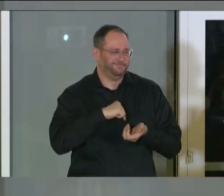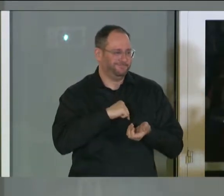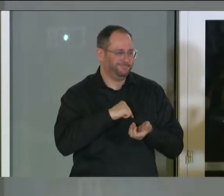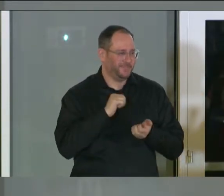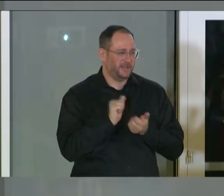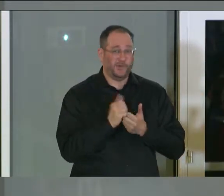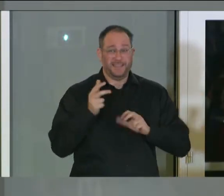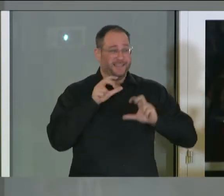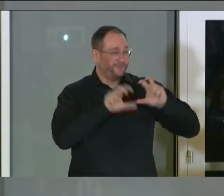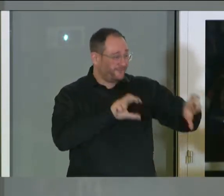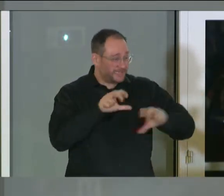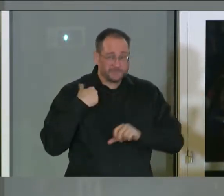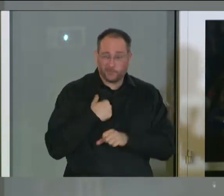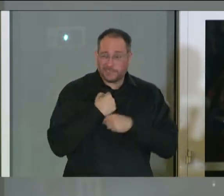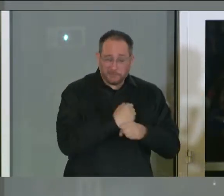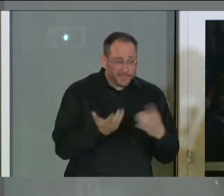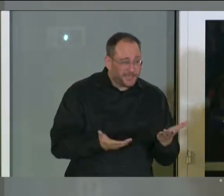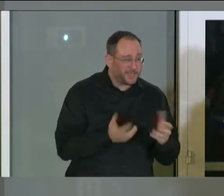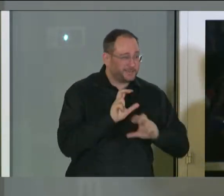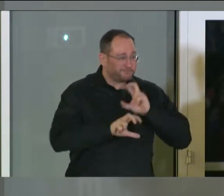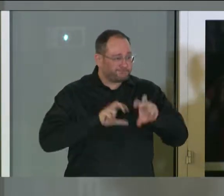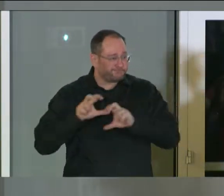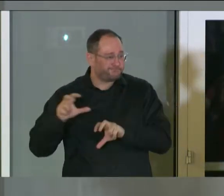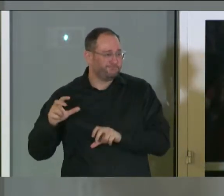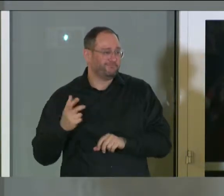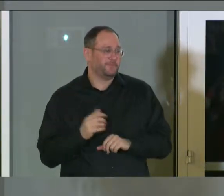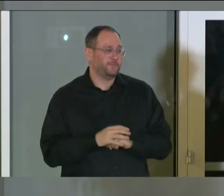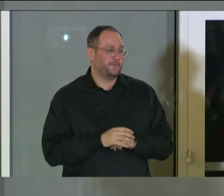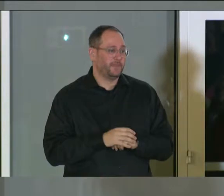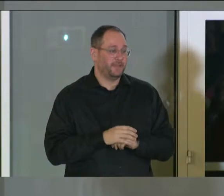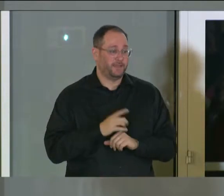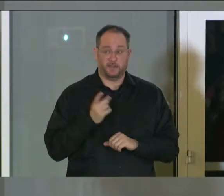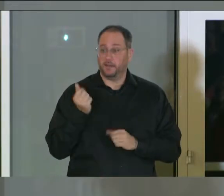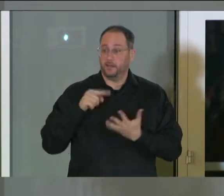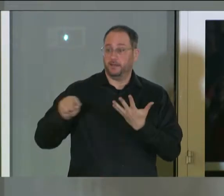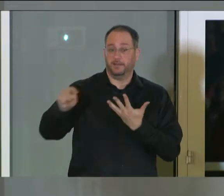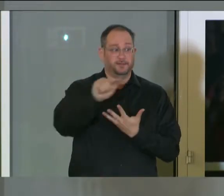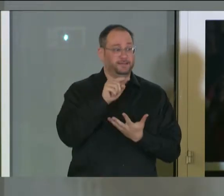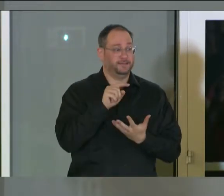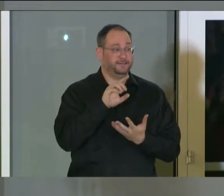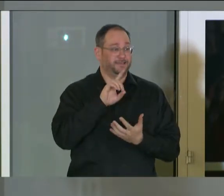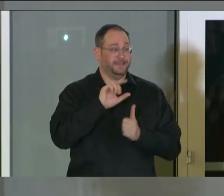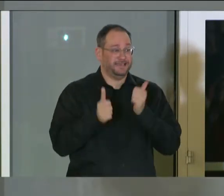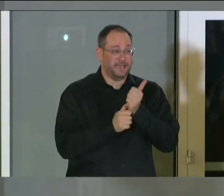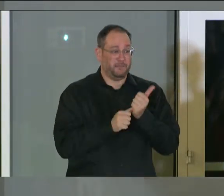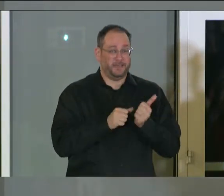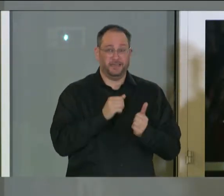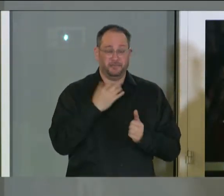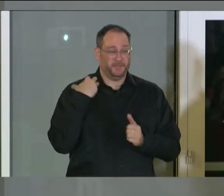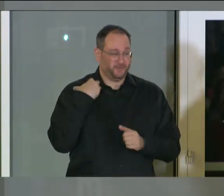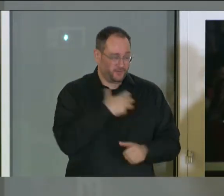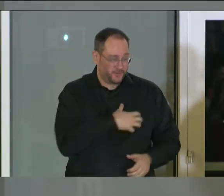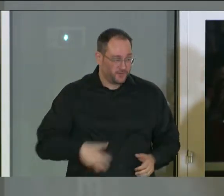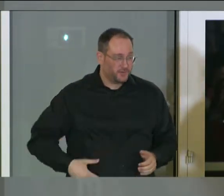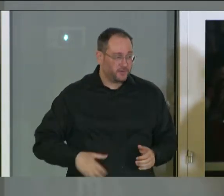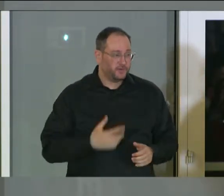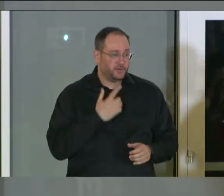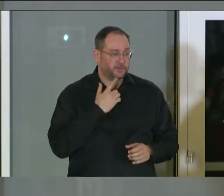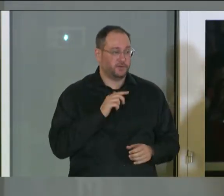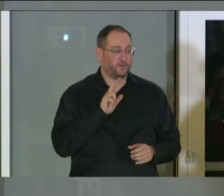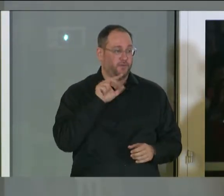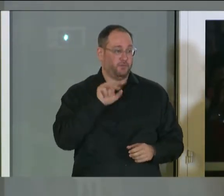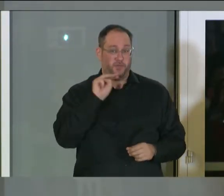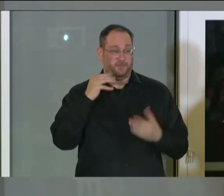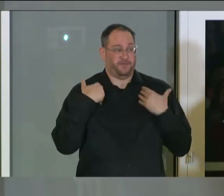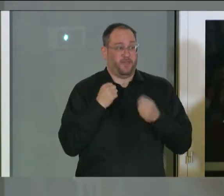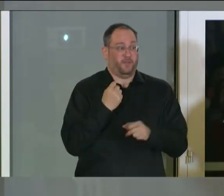When Wayne, Deputy Mayor Turnage, talked to you earlier about $3 billion in healthcare costs, that's a lot